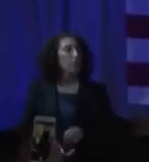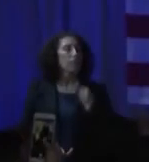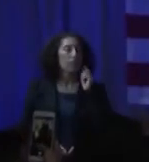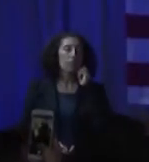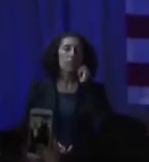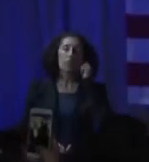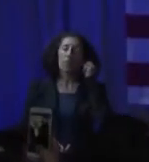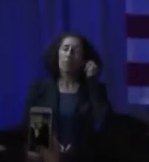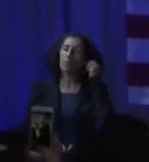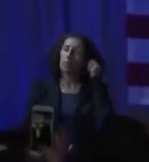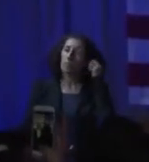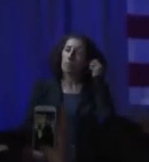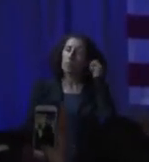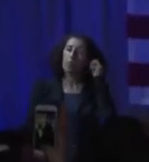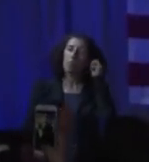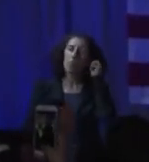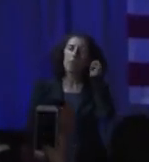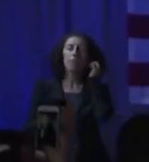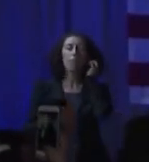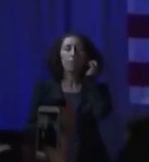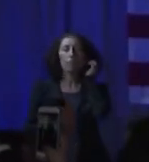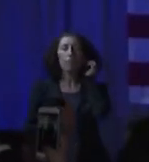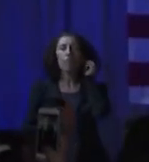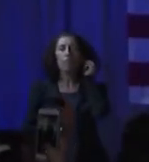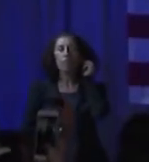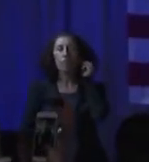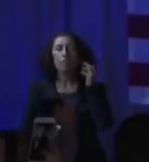Kramer live at her headquarters now. Marcia?